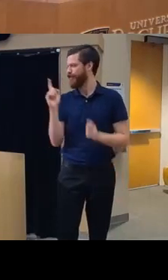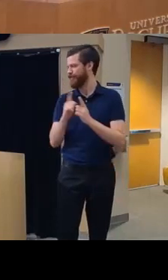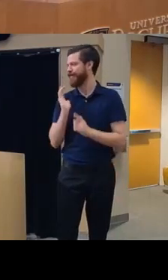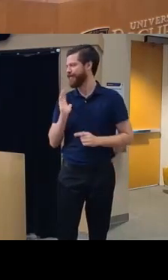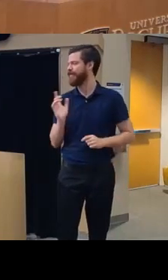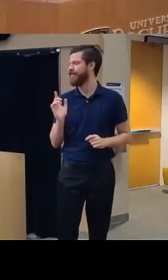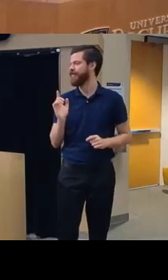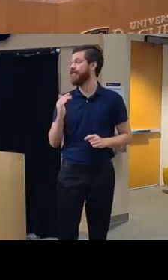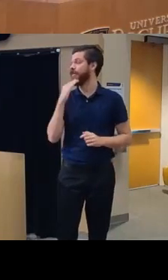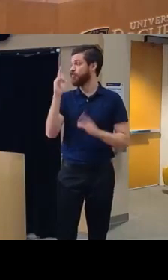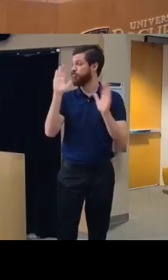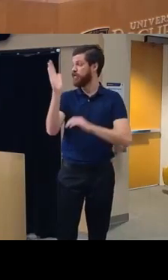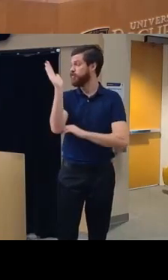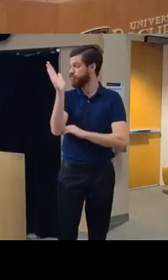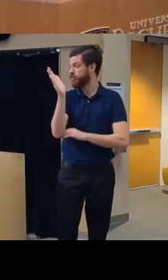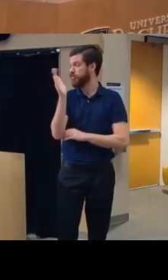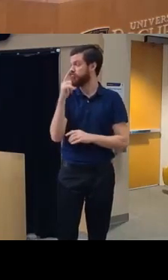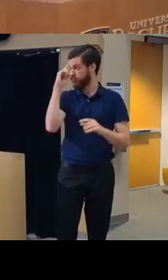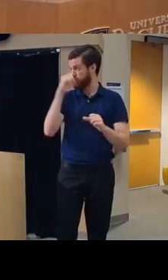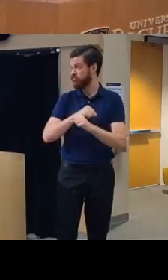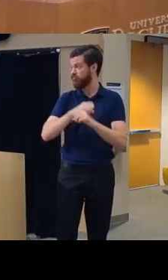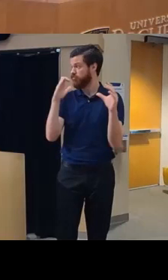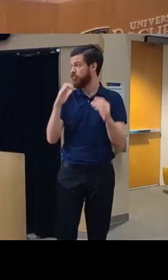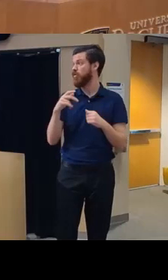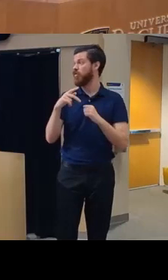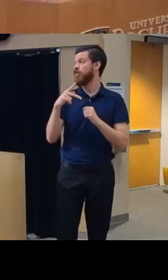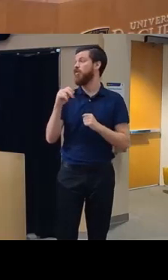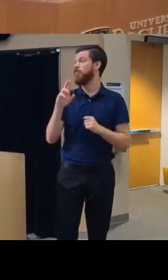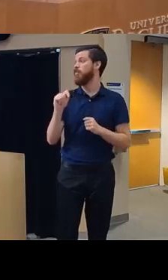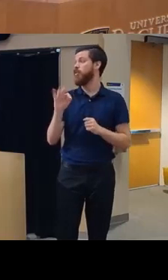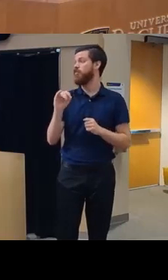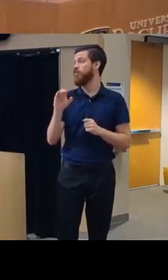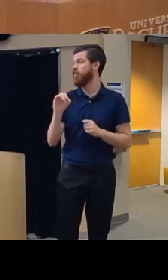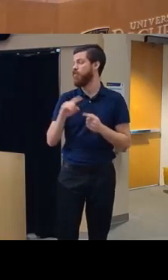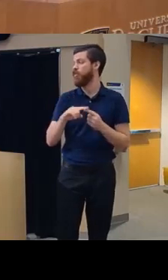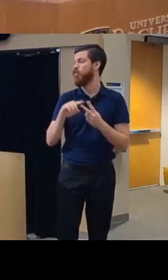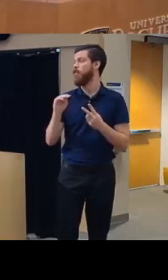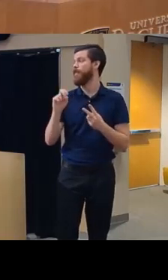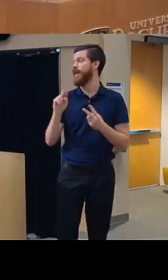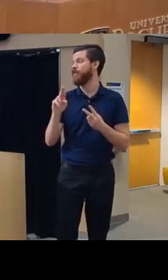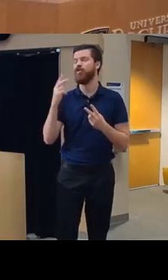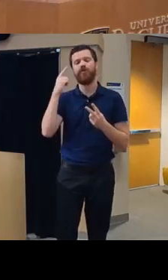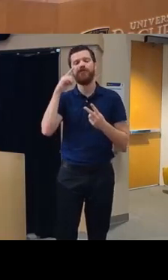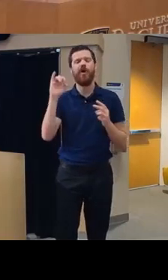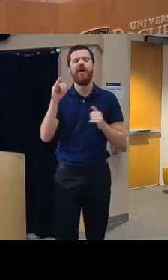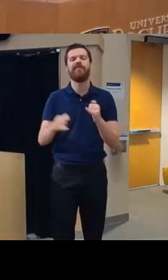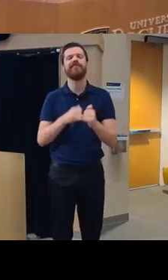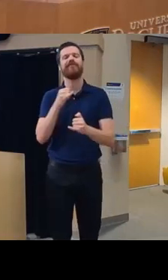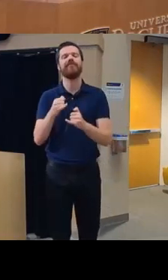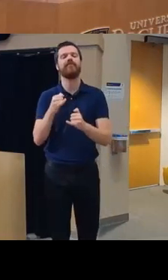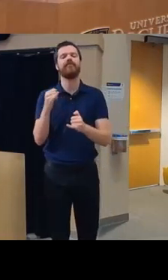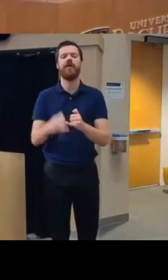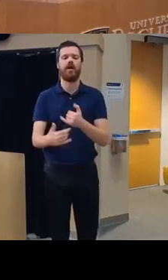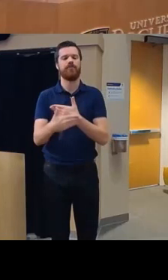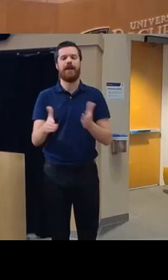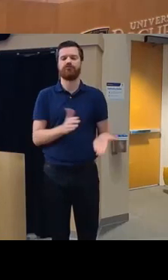today. Thanks for a great presentation. Are you envisioning a portfolio or menu of options as a final package for clinics to deliver so that